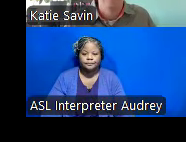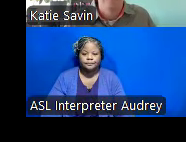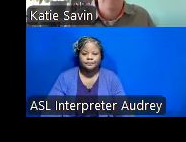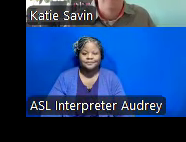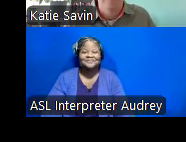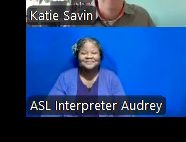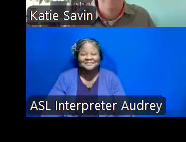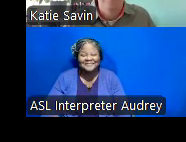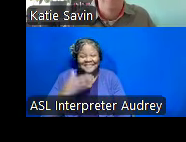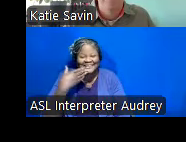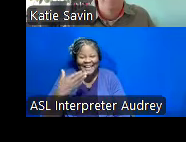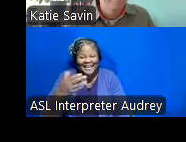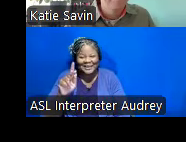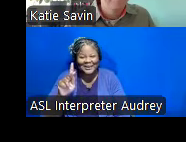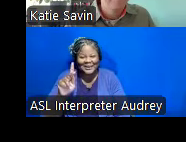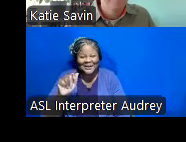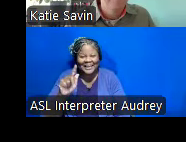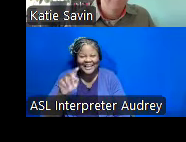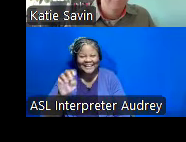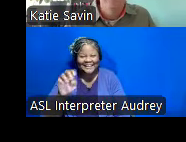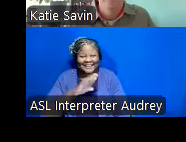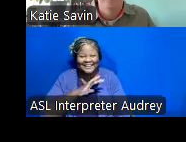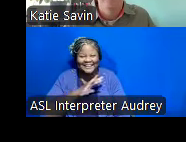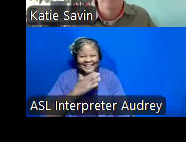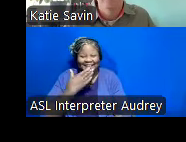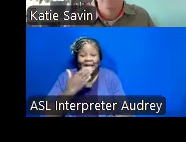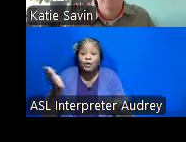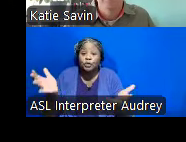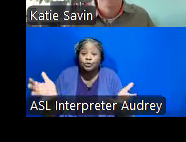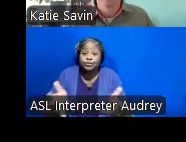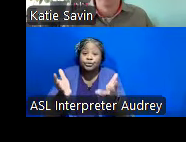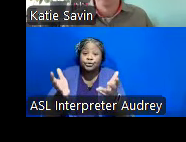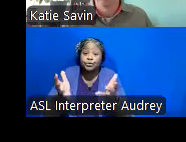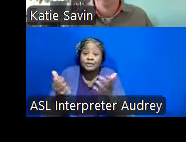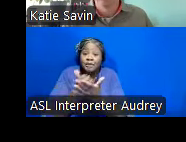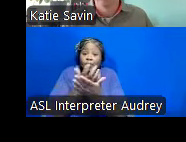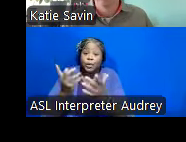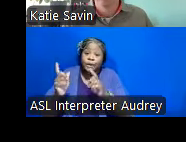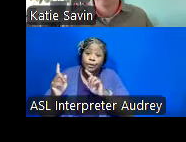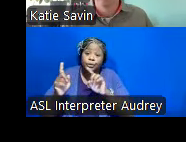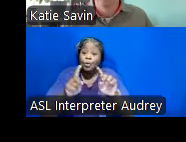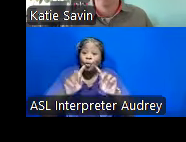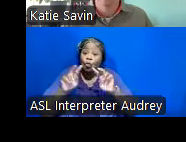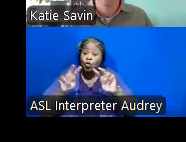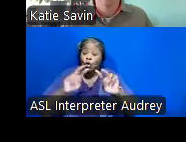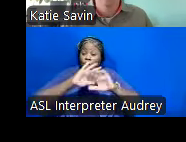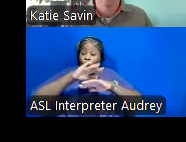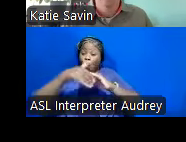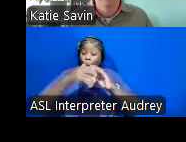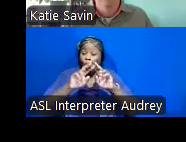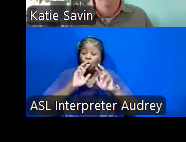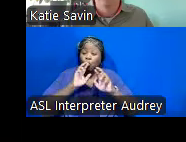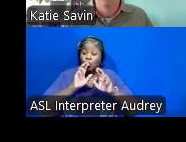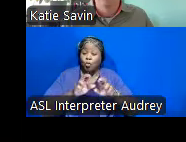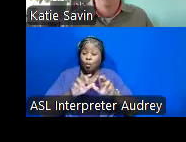Great. Thank you so much, Katie. And I really want to encourage everybody to go and take a look at the whole report. Katie's just